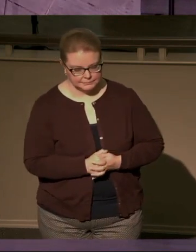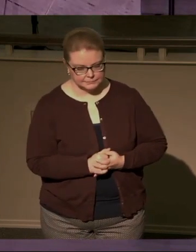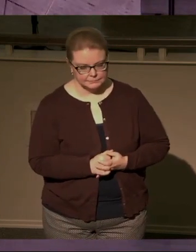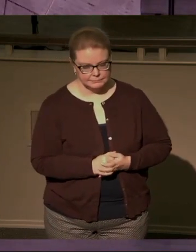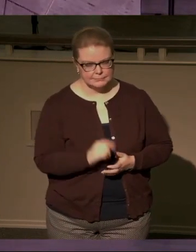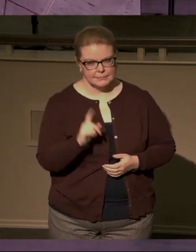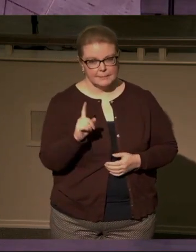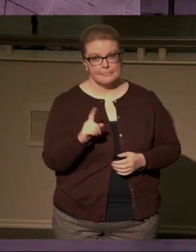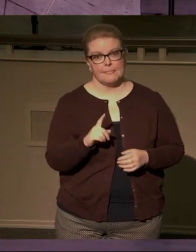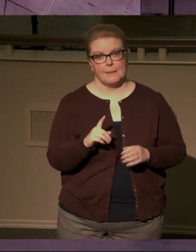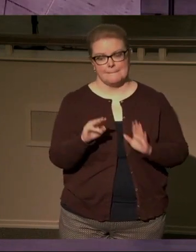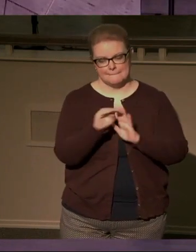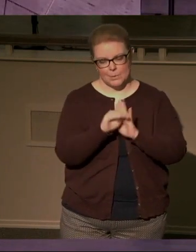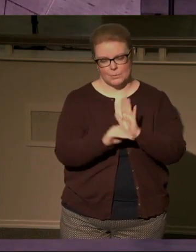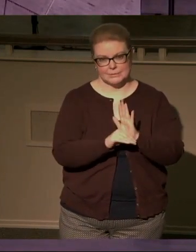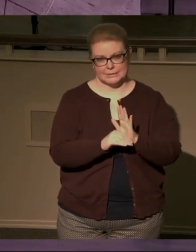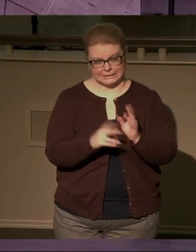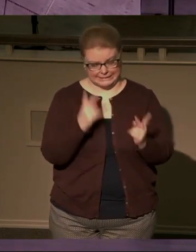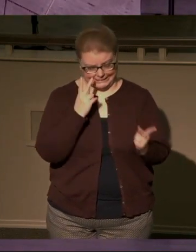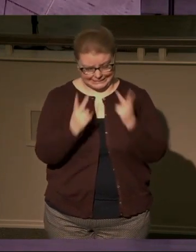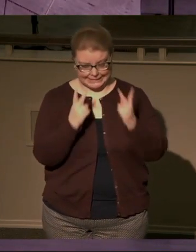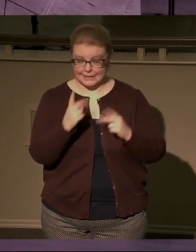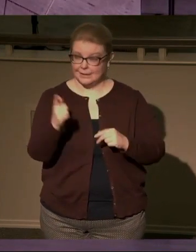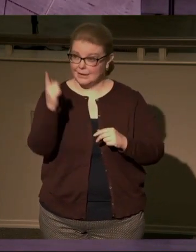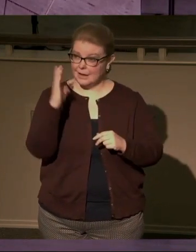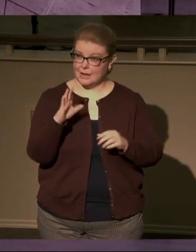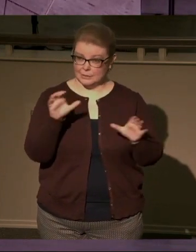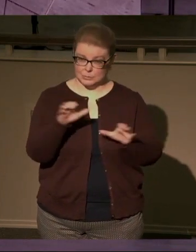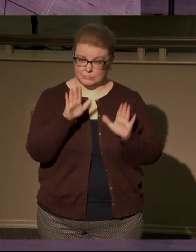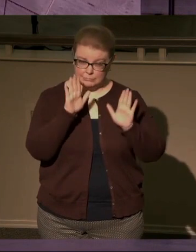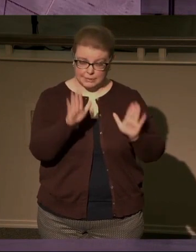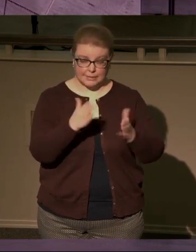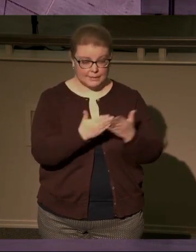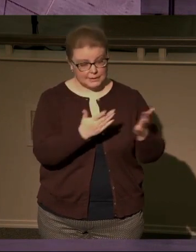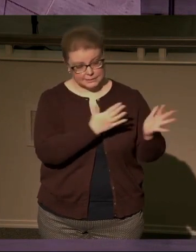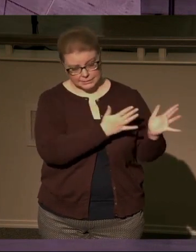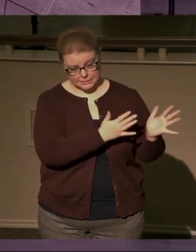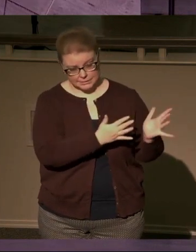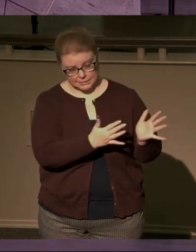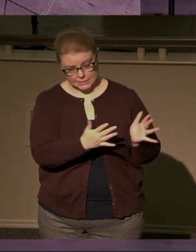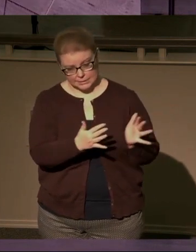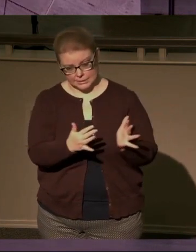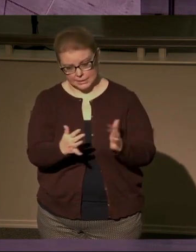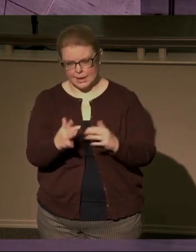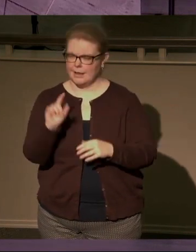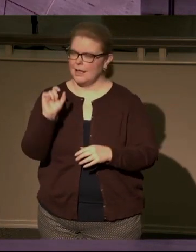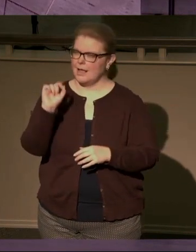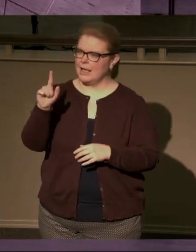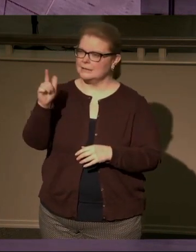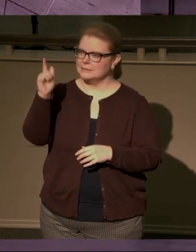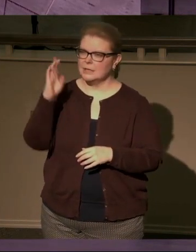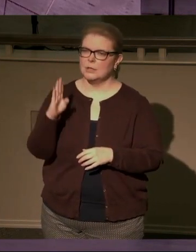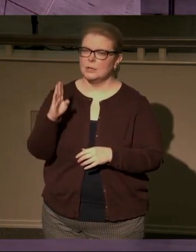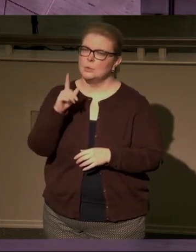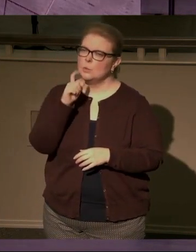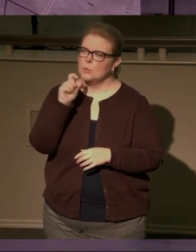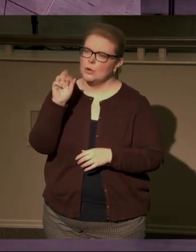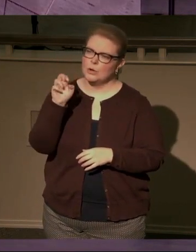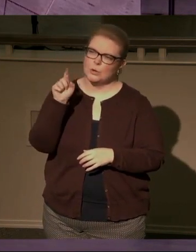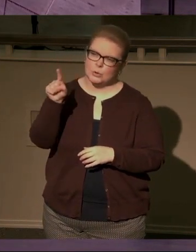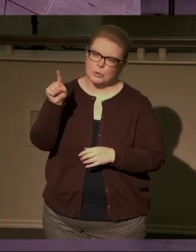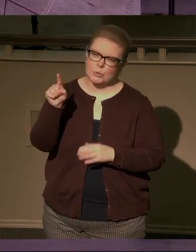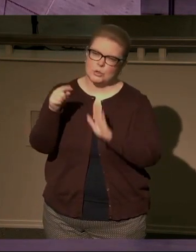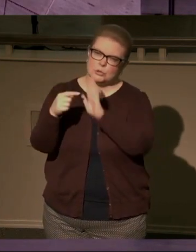But Moses, after seeing God work, then asks God who he is. Like, show